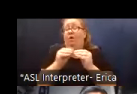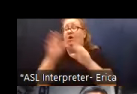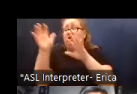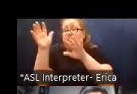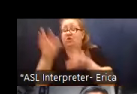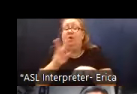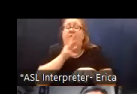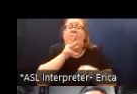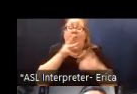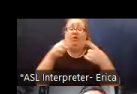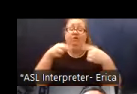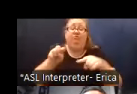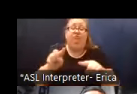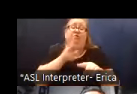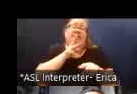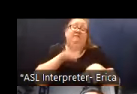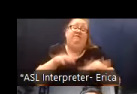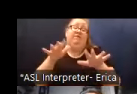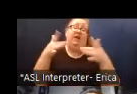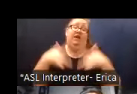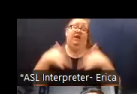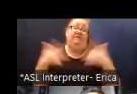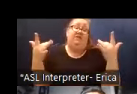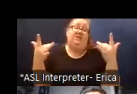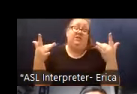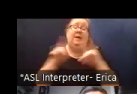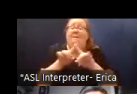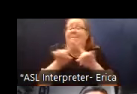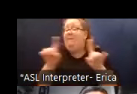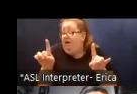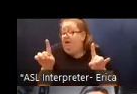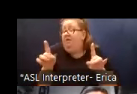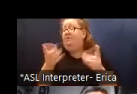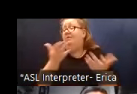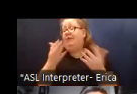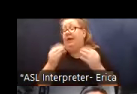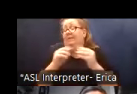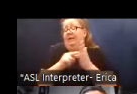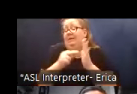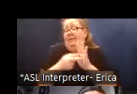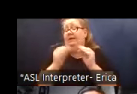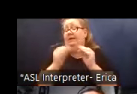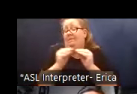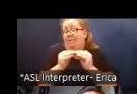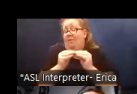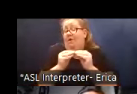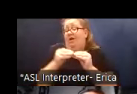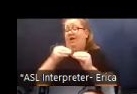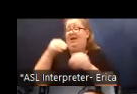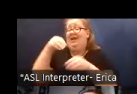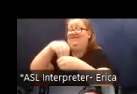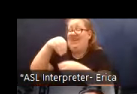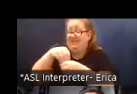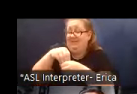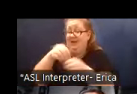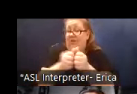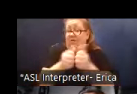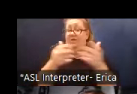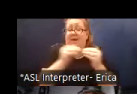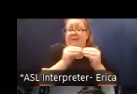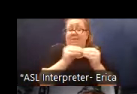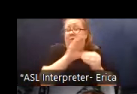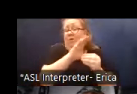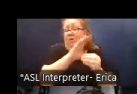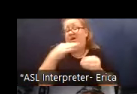these flooding events, but requires potentially additional investment without a lot of additional